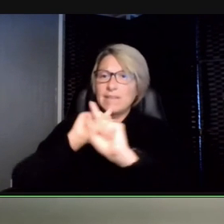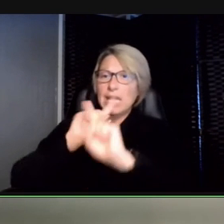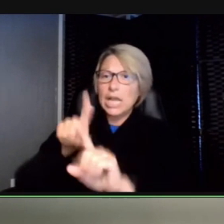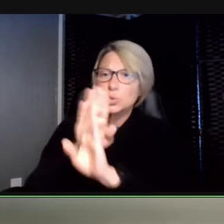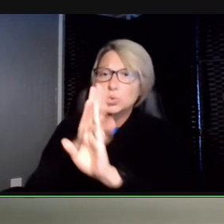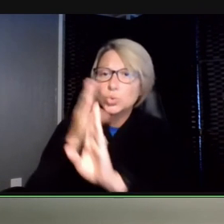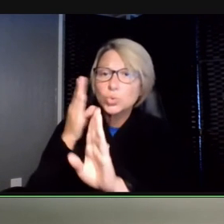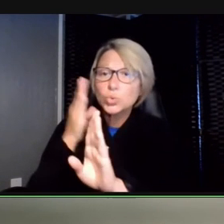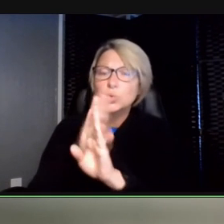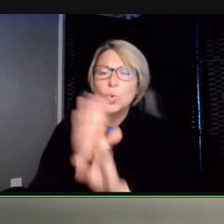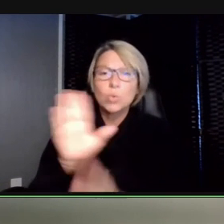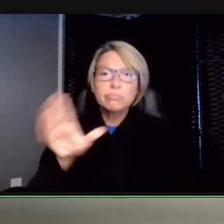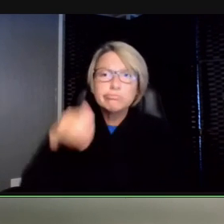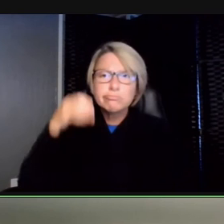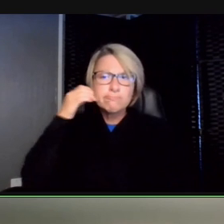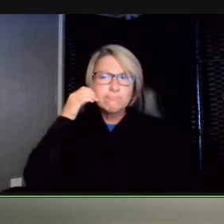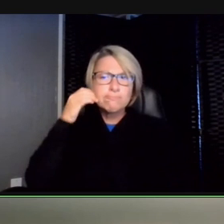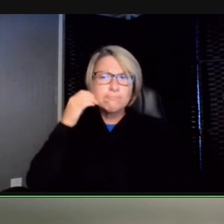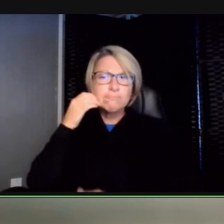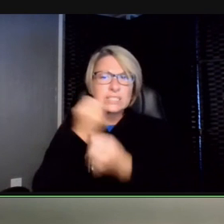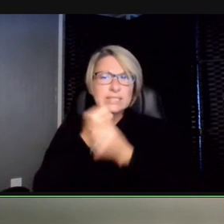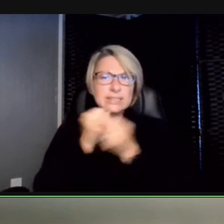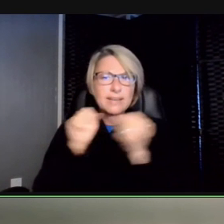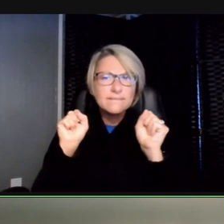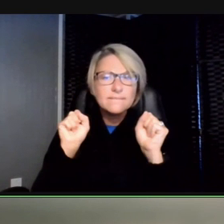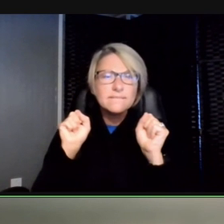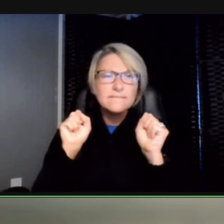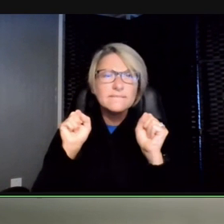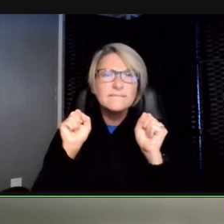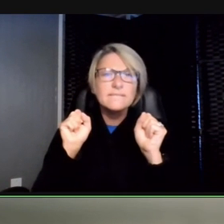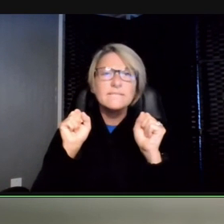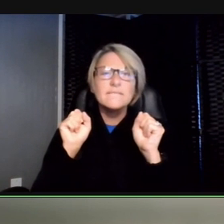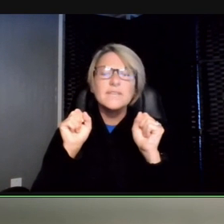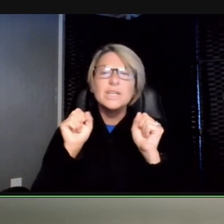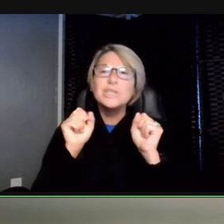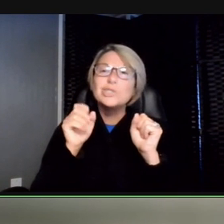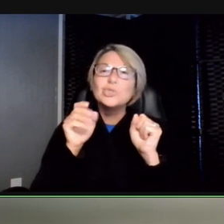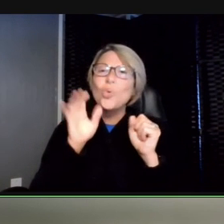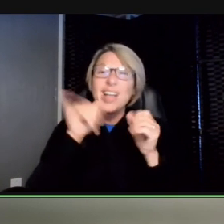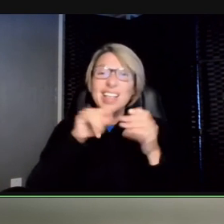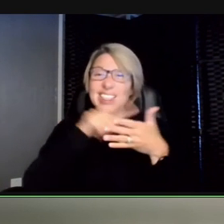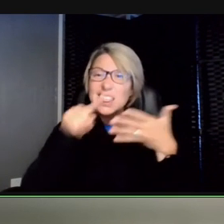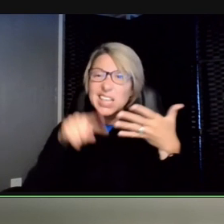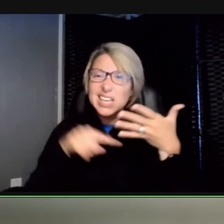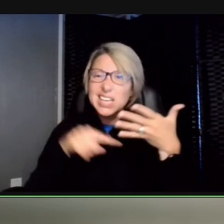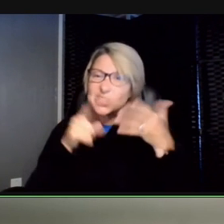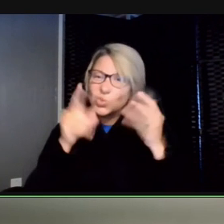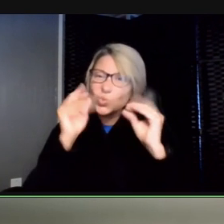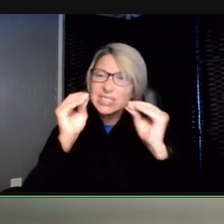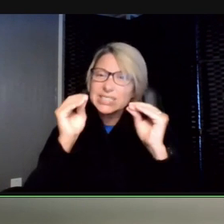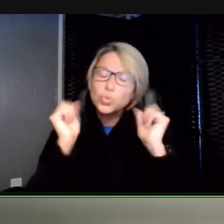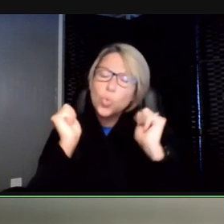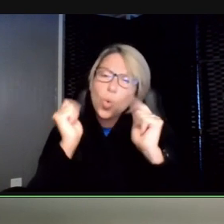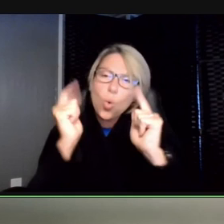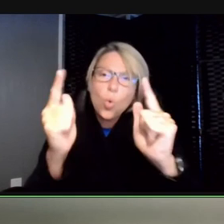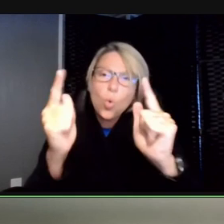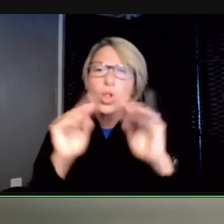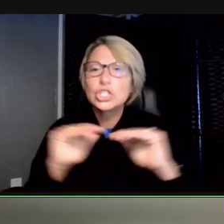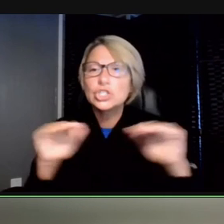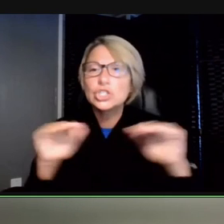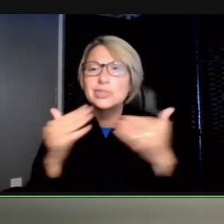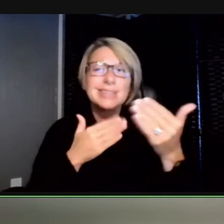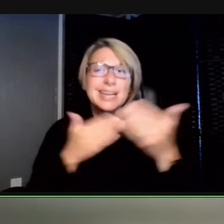this is what you be teaching your other children too that don't have special health care needs. We also